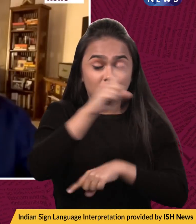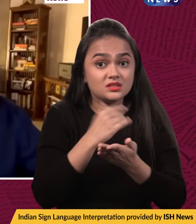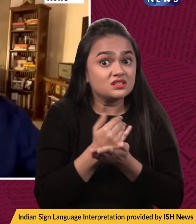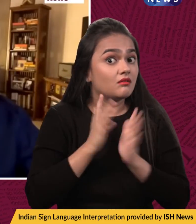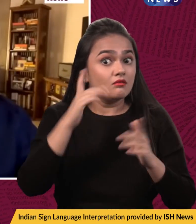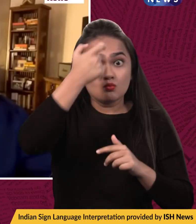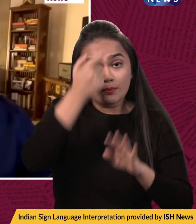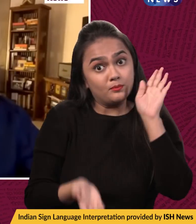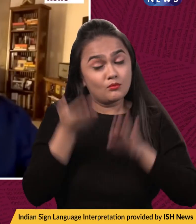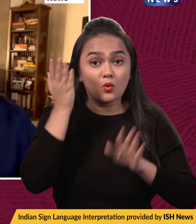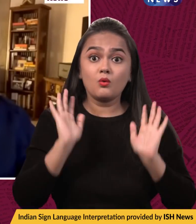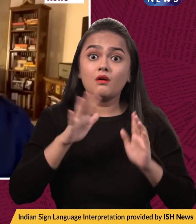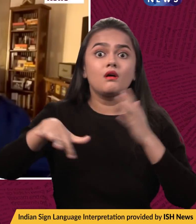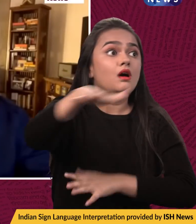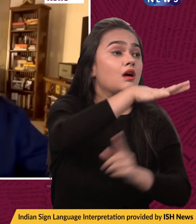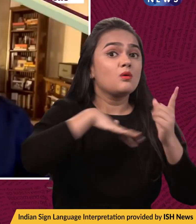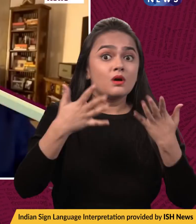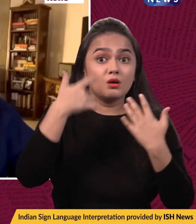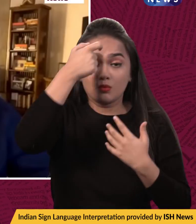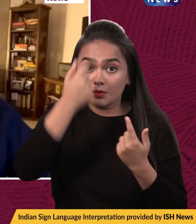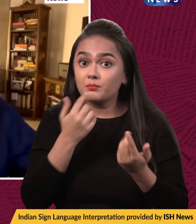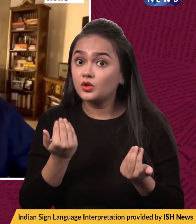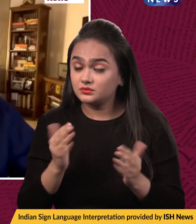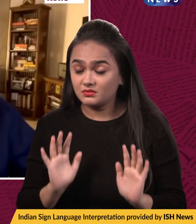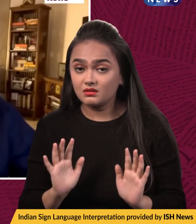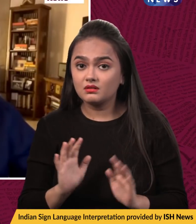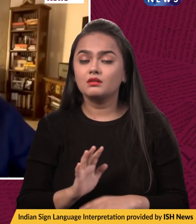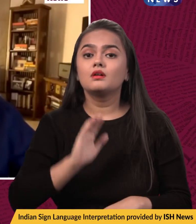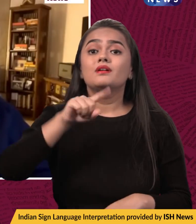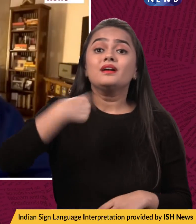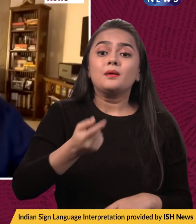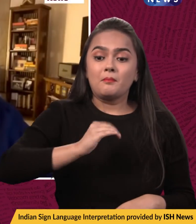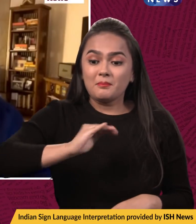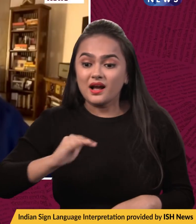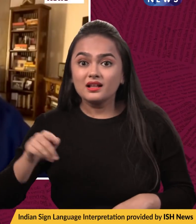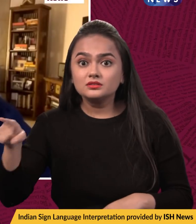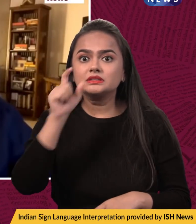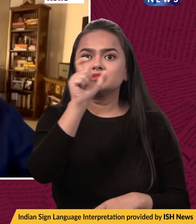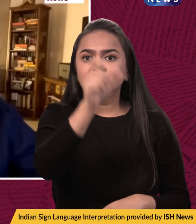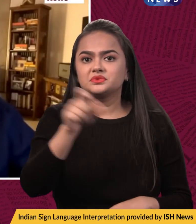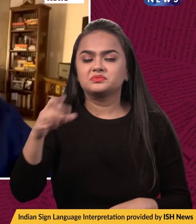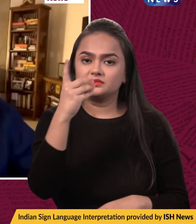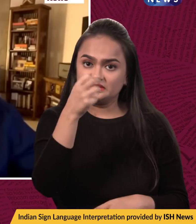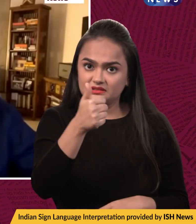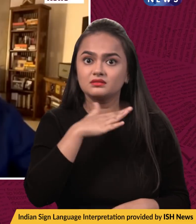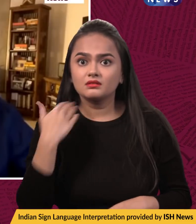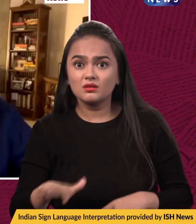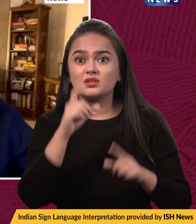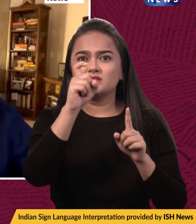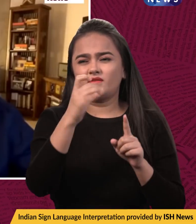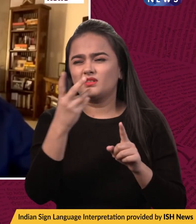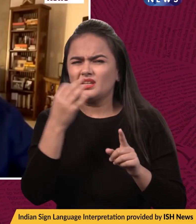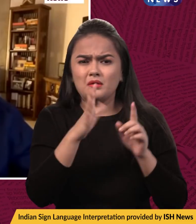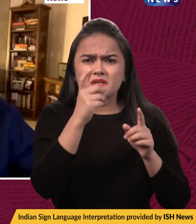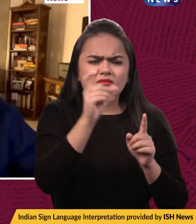its people and the surrounding environment. In Bangladesh, at least 6 people were killed and several others